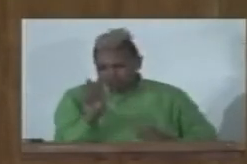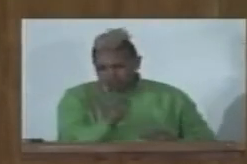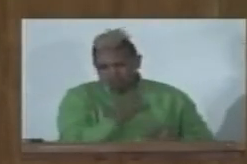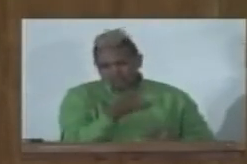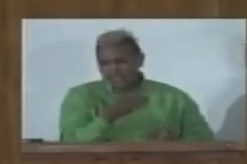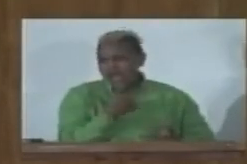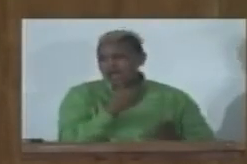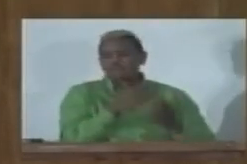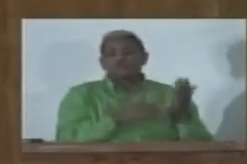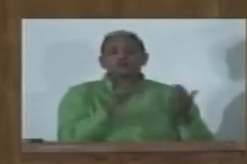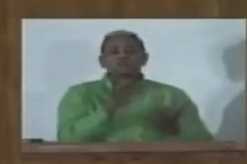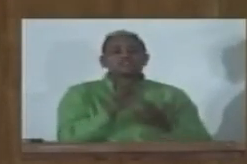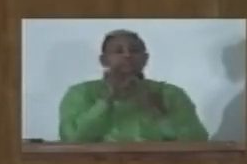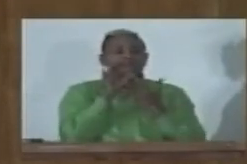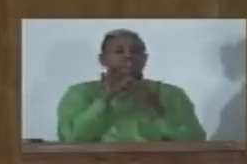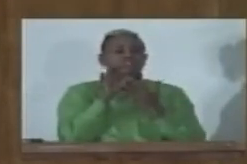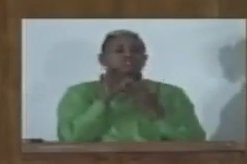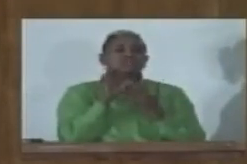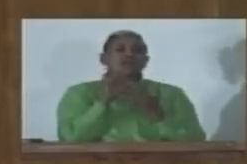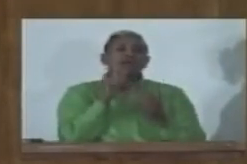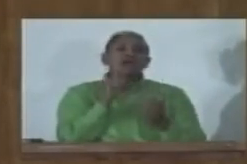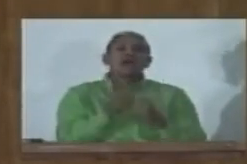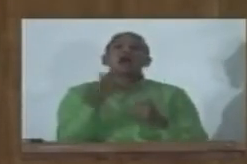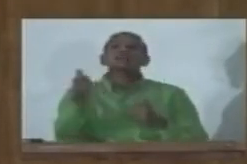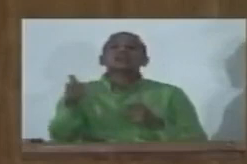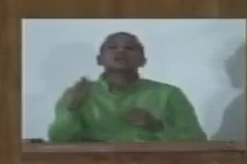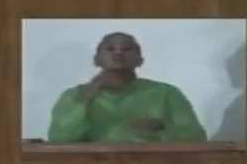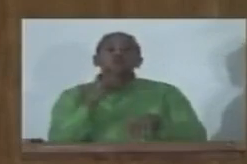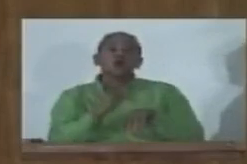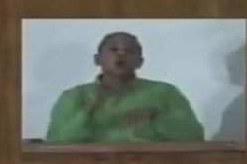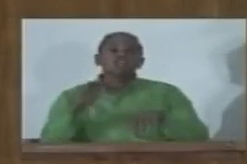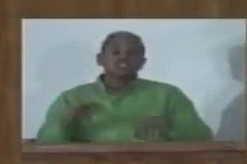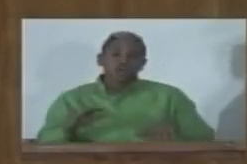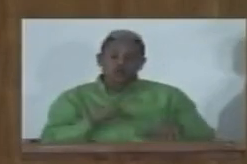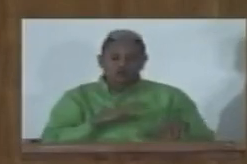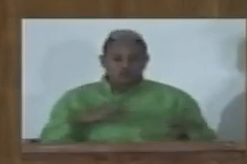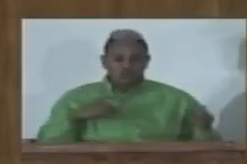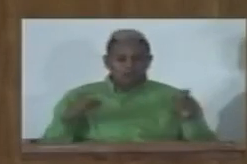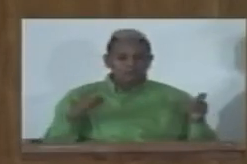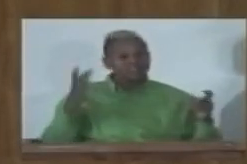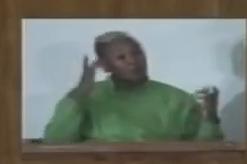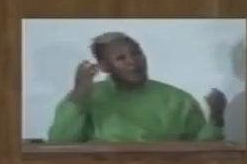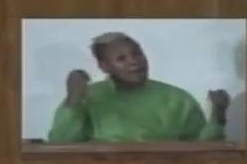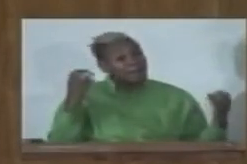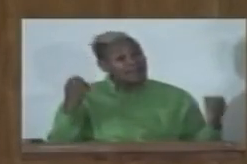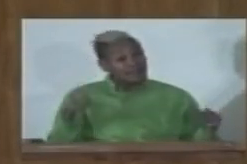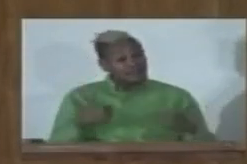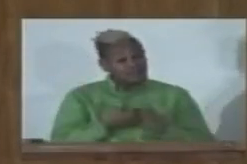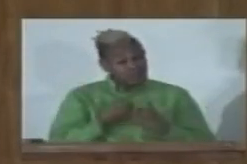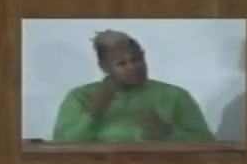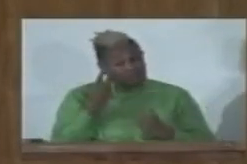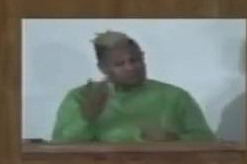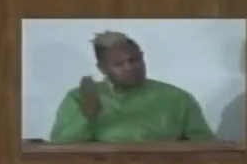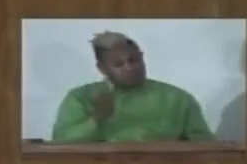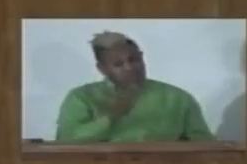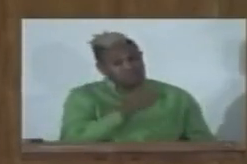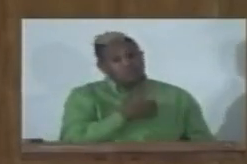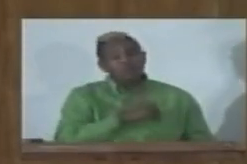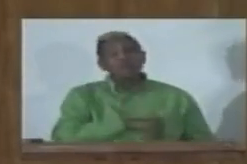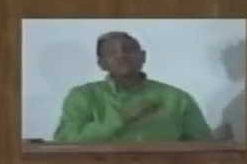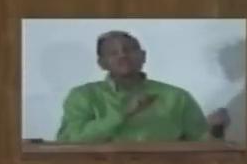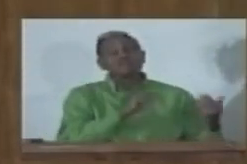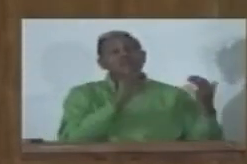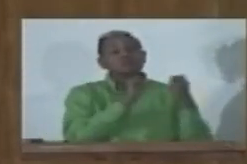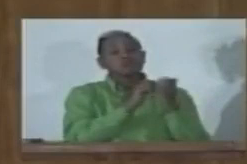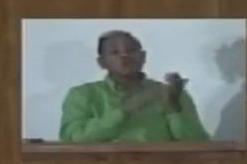of these specialists attached to the early childhood commission. Because many of the challenges that we face with